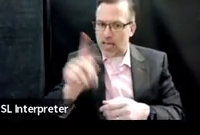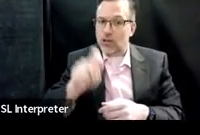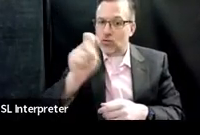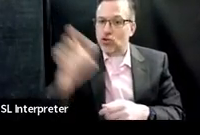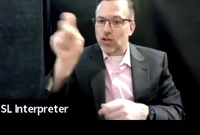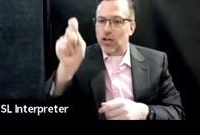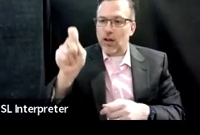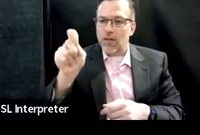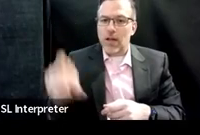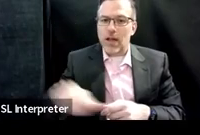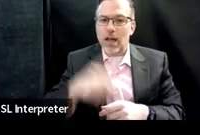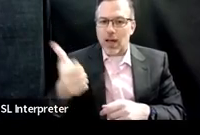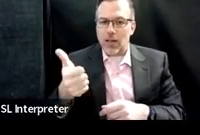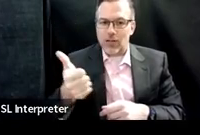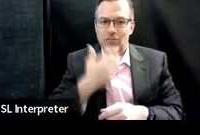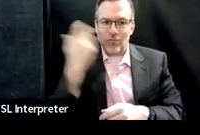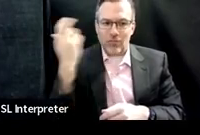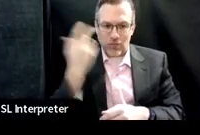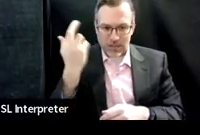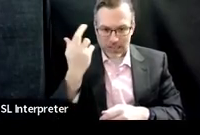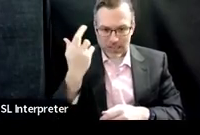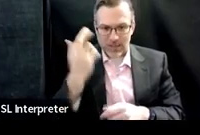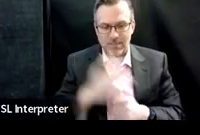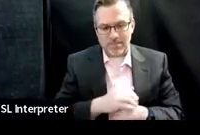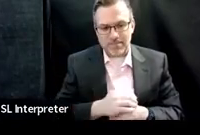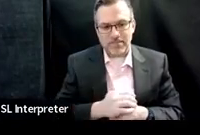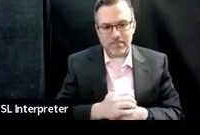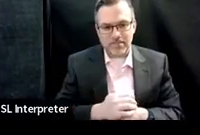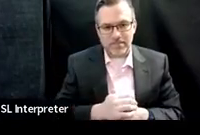but really they should be aligned to each other.